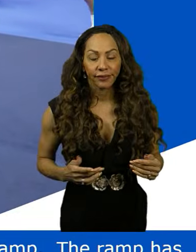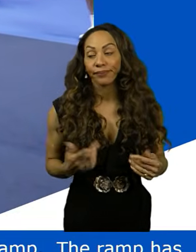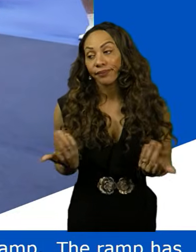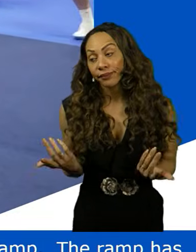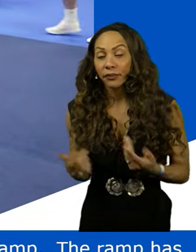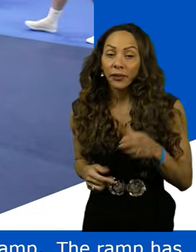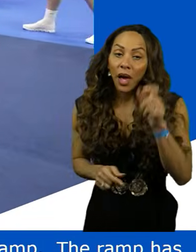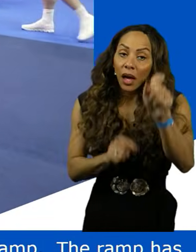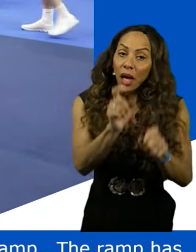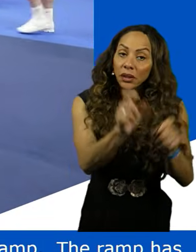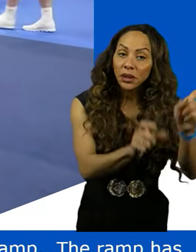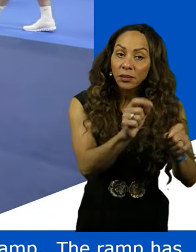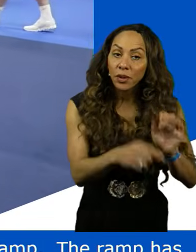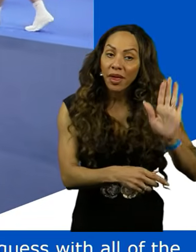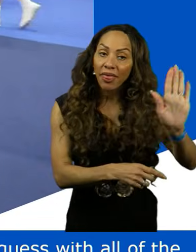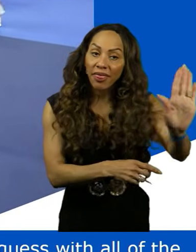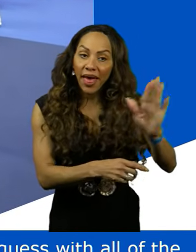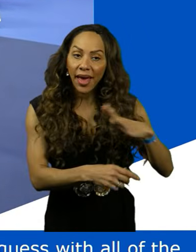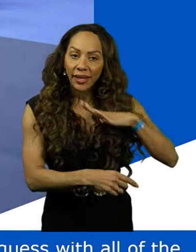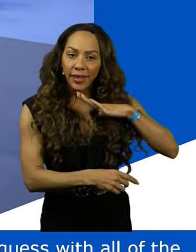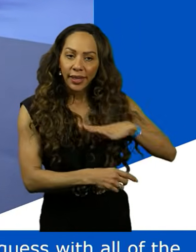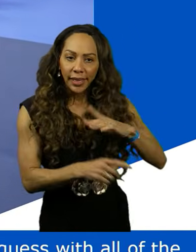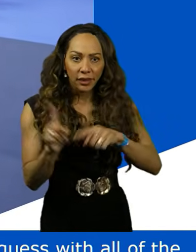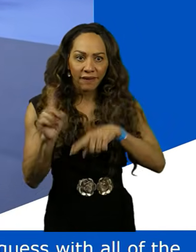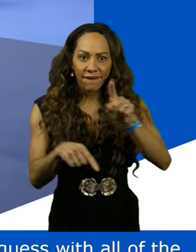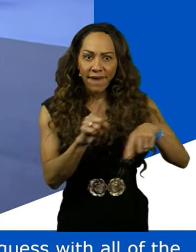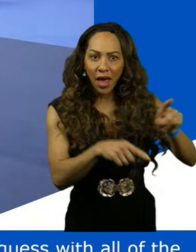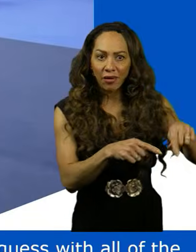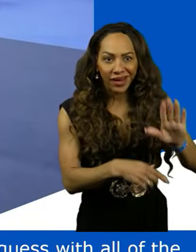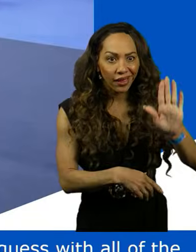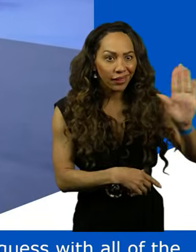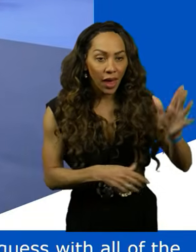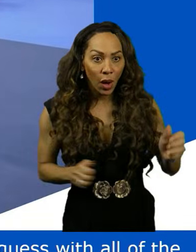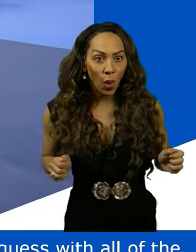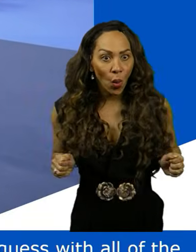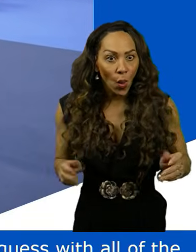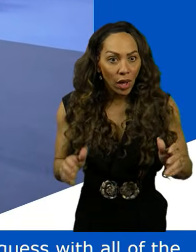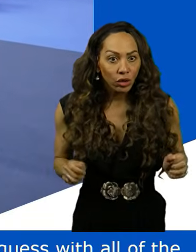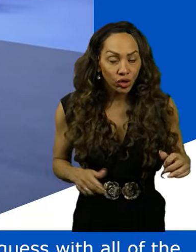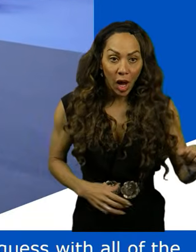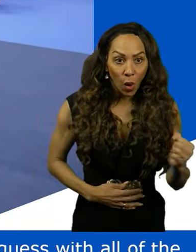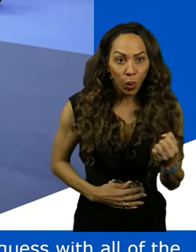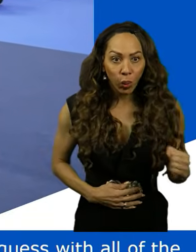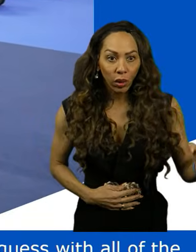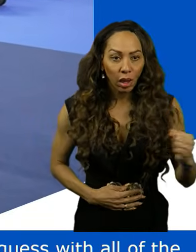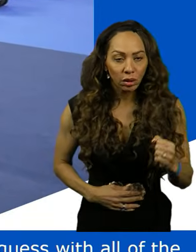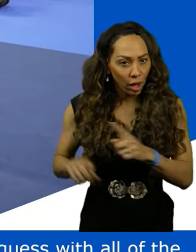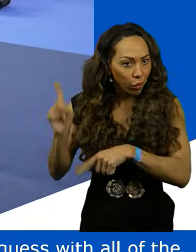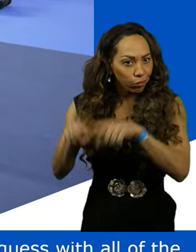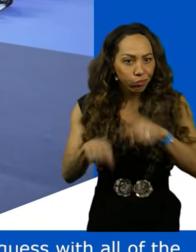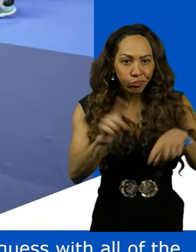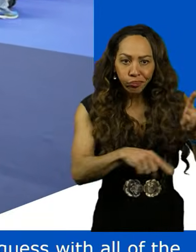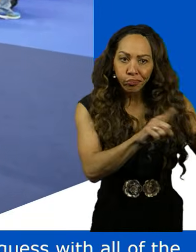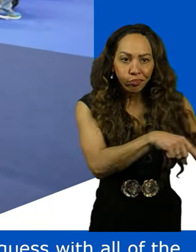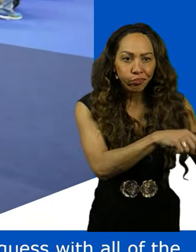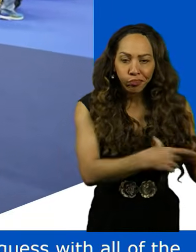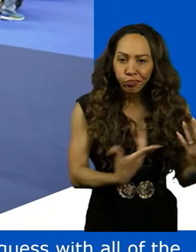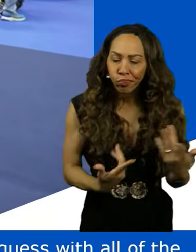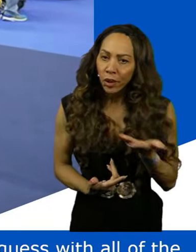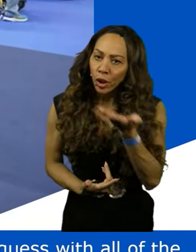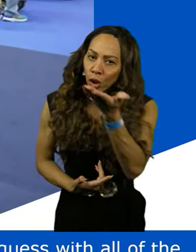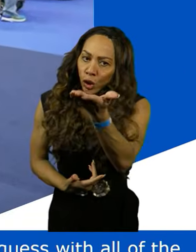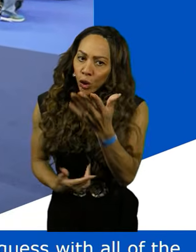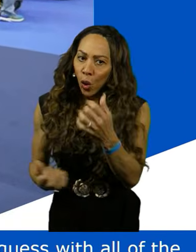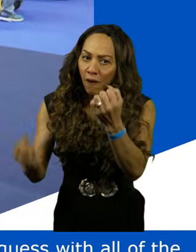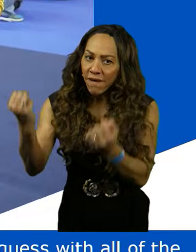so much, so the kind of wheelchair they're in is going to vary too. So how does your vehicle allow for changes in difference